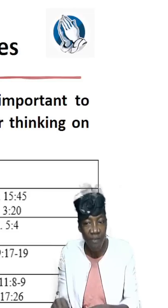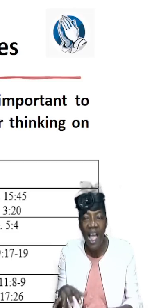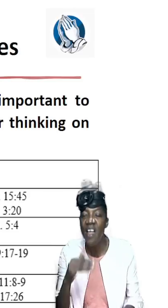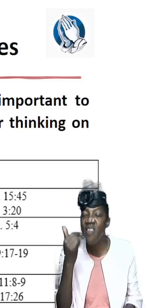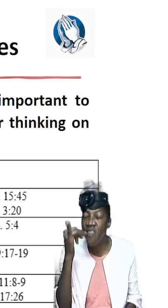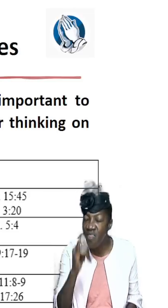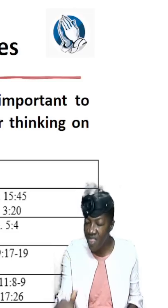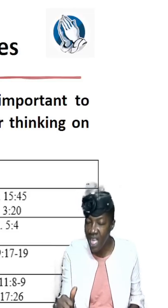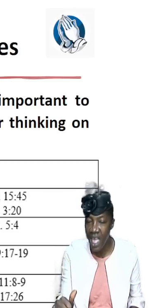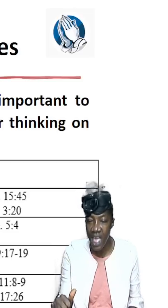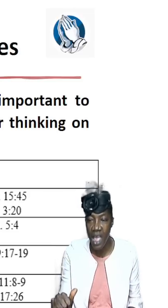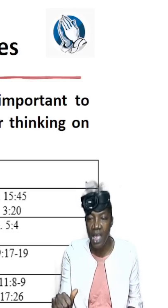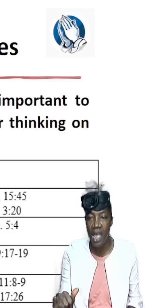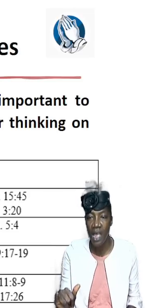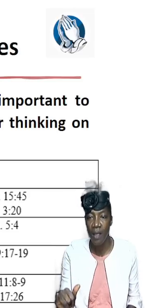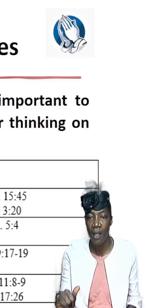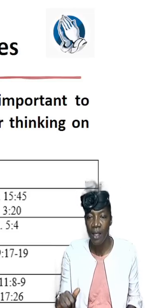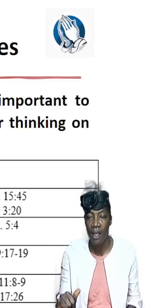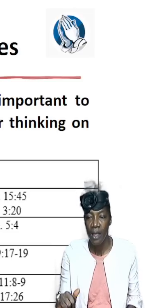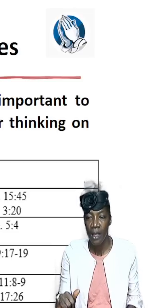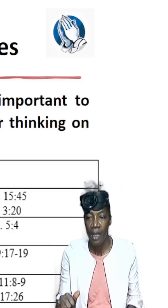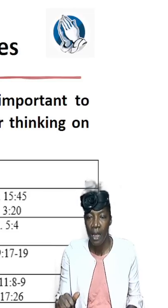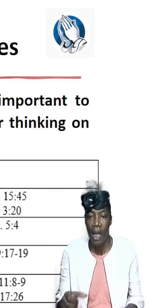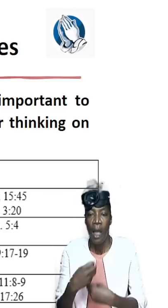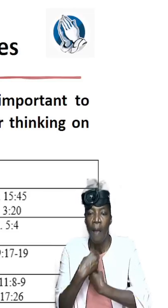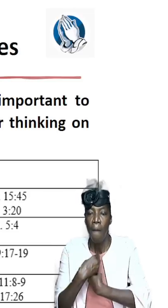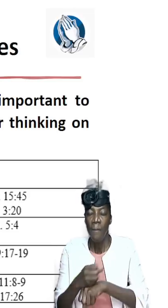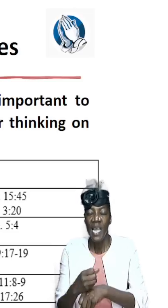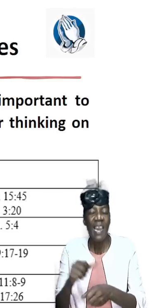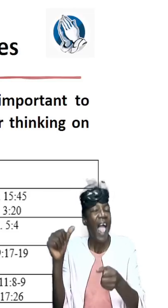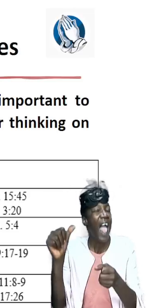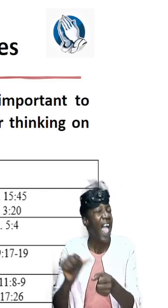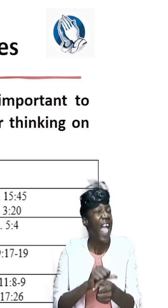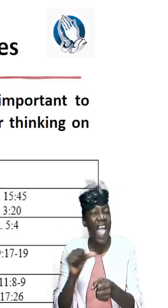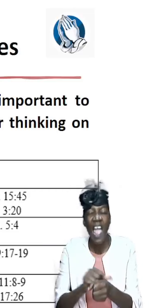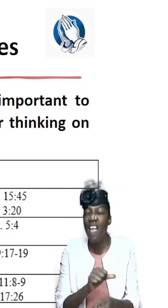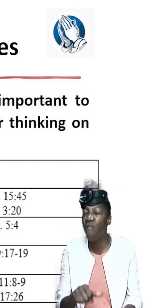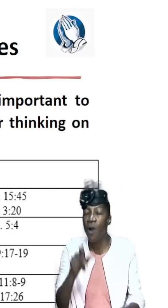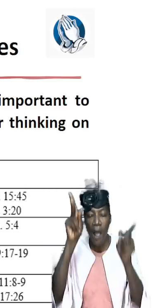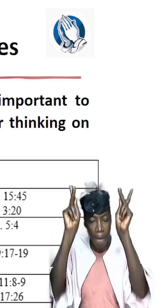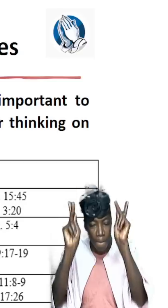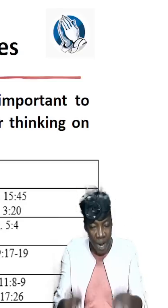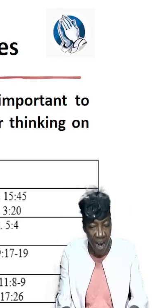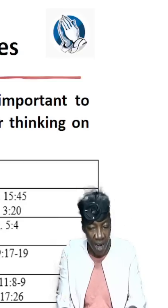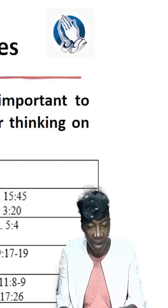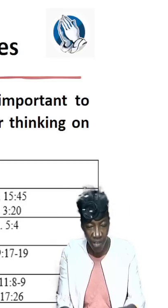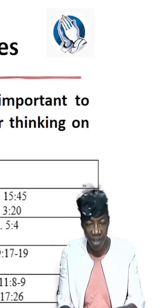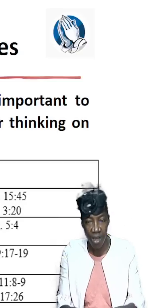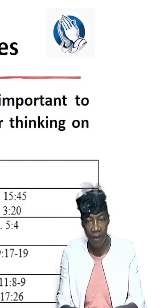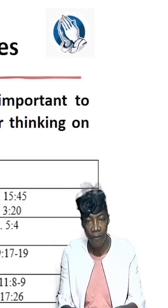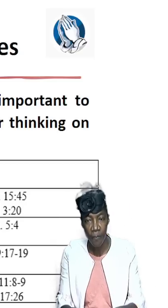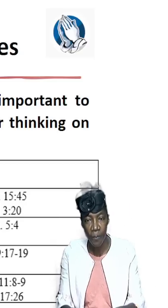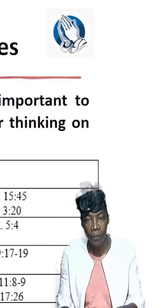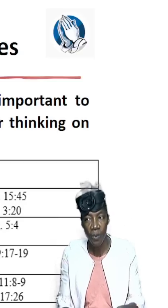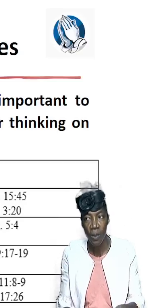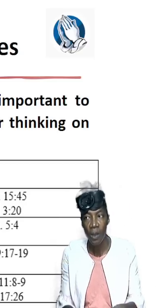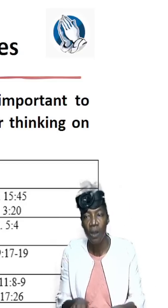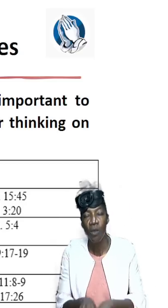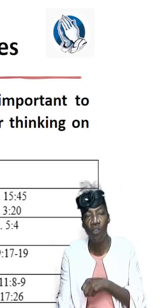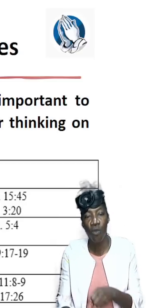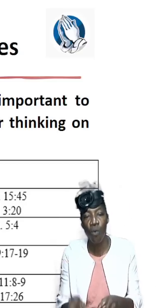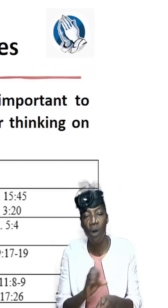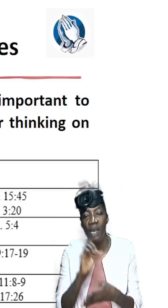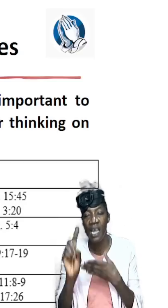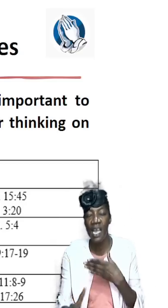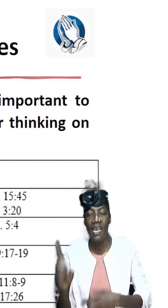progenitors of every individual, every tribe, and therefore, at the end of the day,